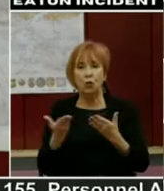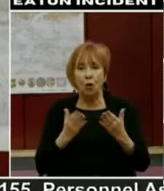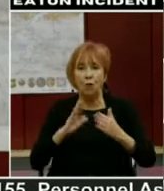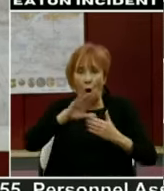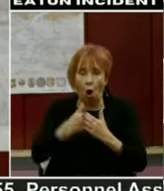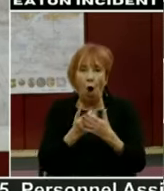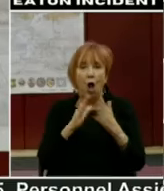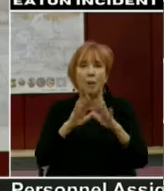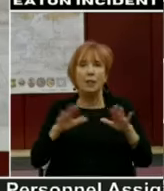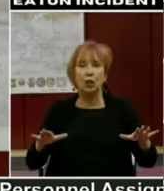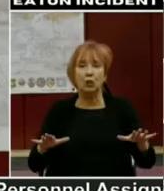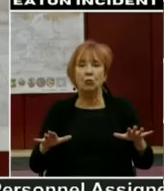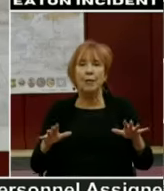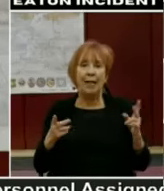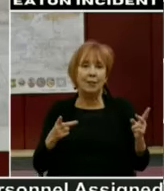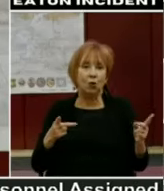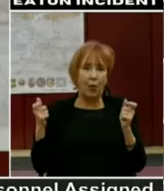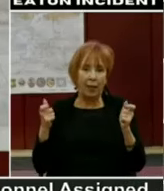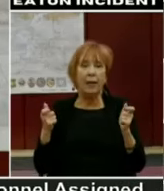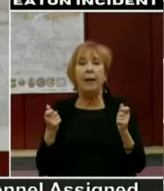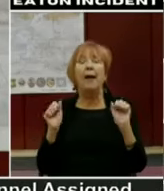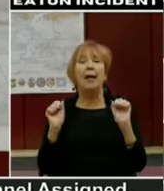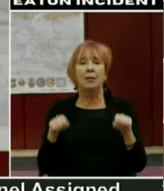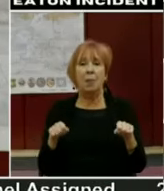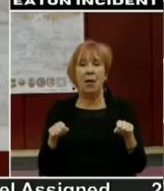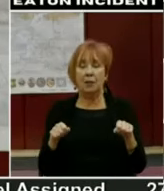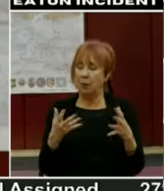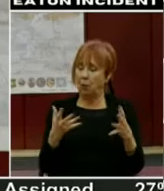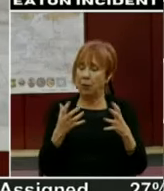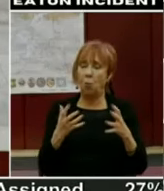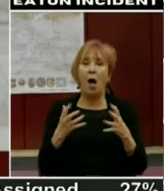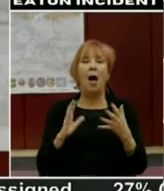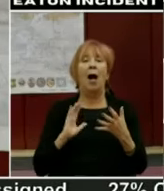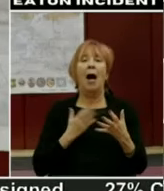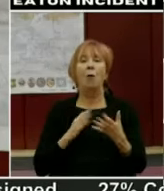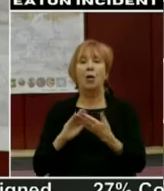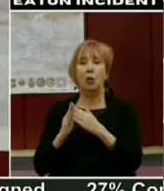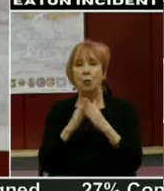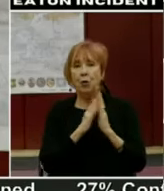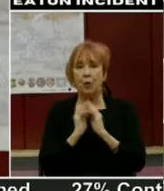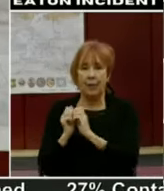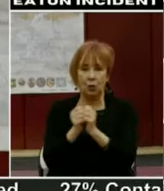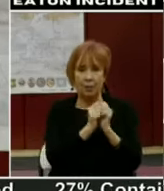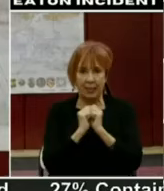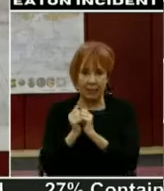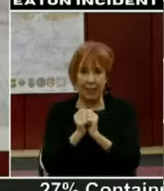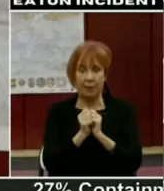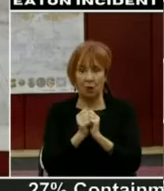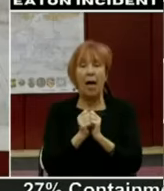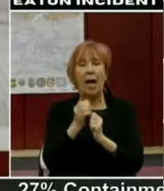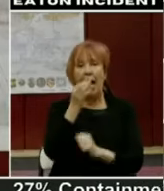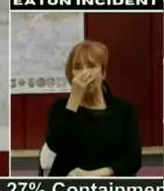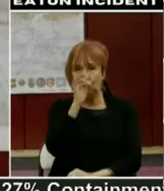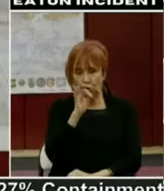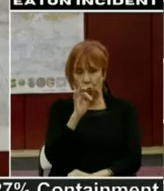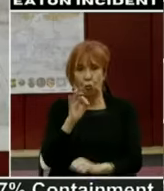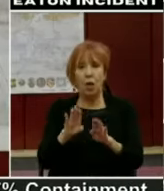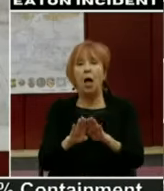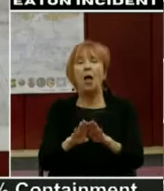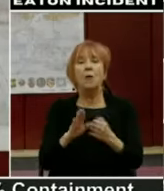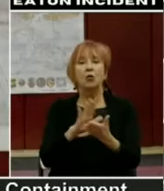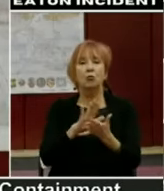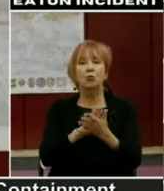community together. We have national award-winning schools, and our doors will be open soon to everyone. Thank